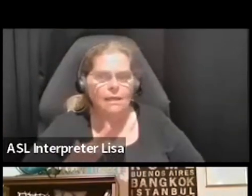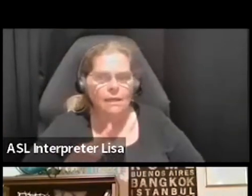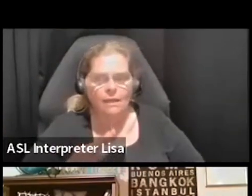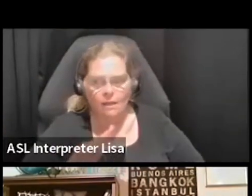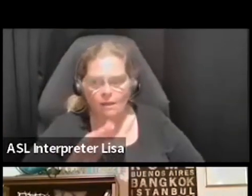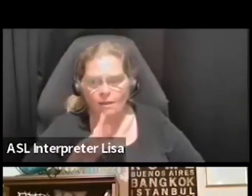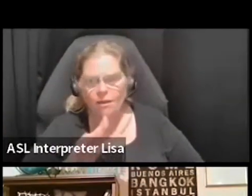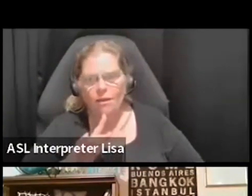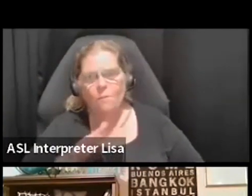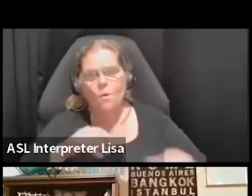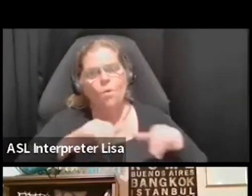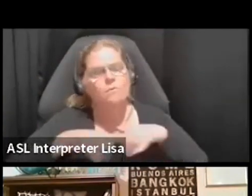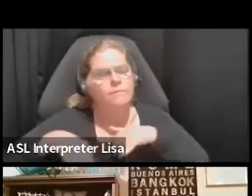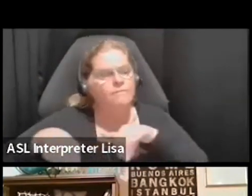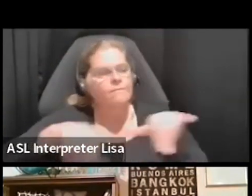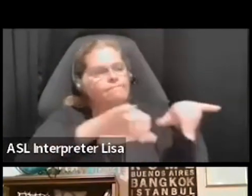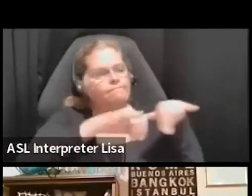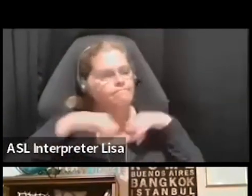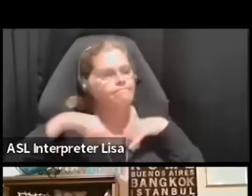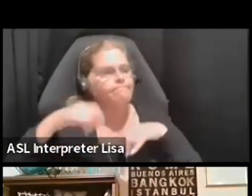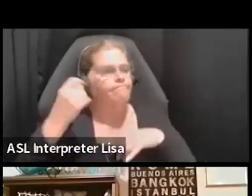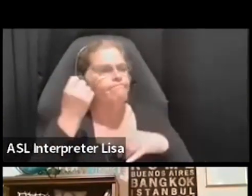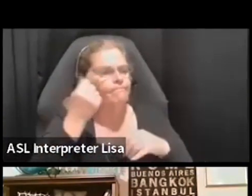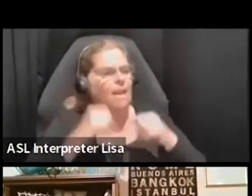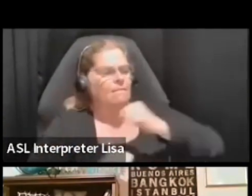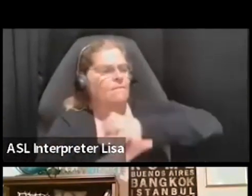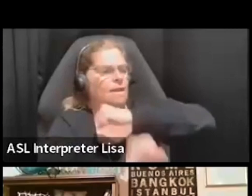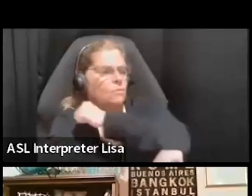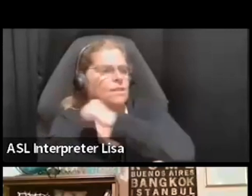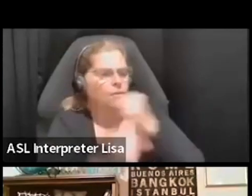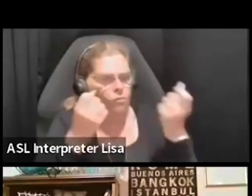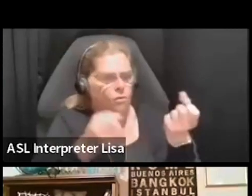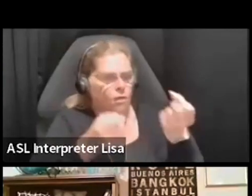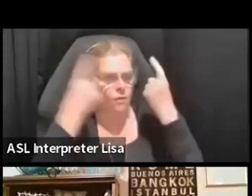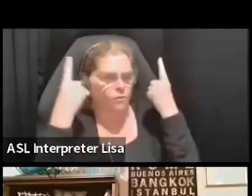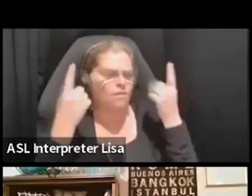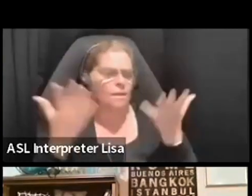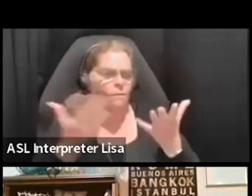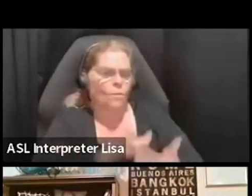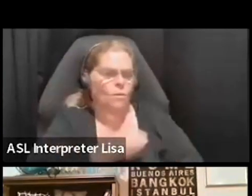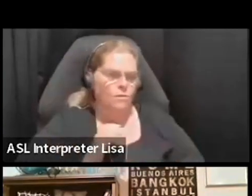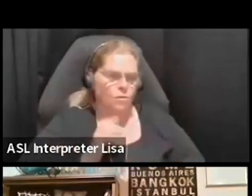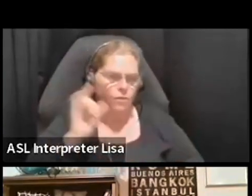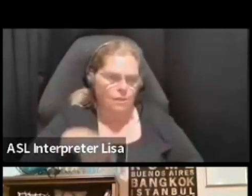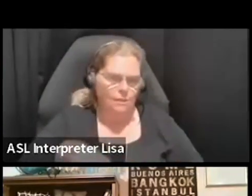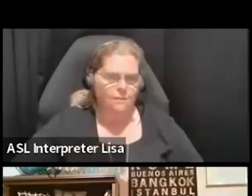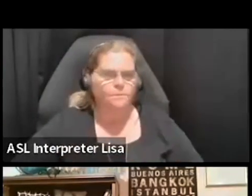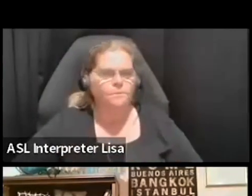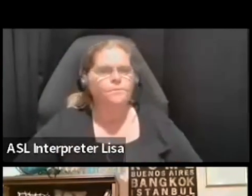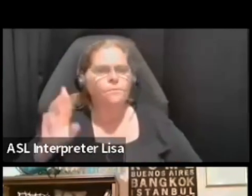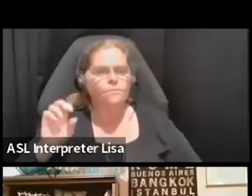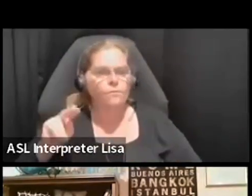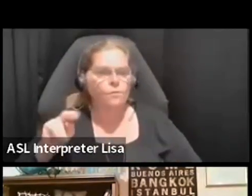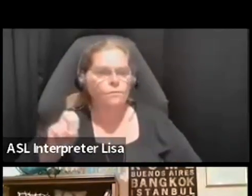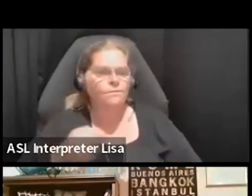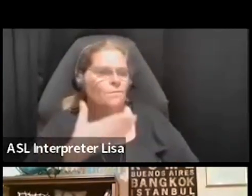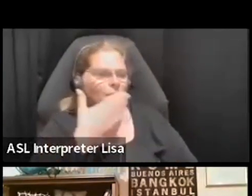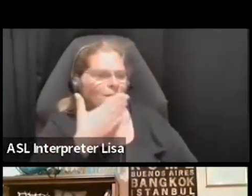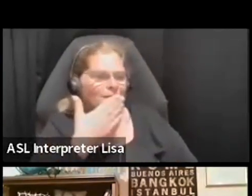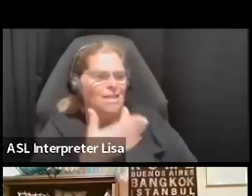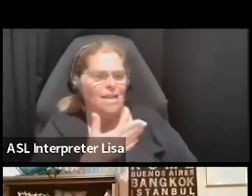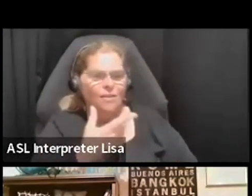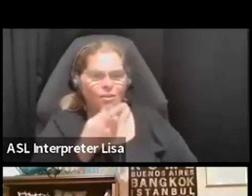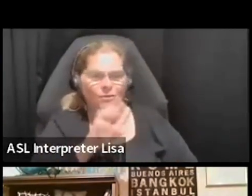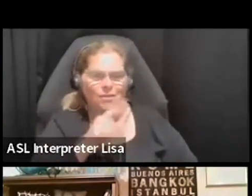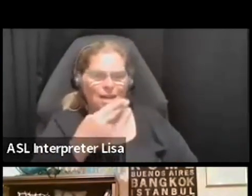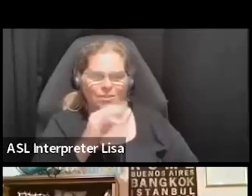language to discuss our needs. All right. Yeah. Thank you, Dr. Hickman. I just looked